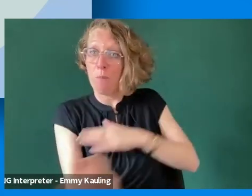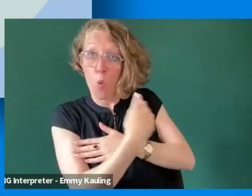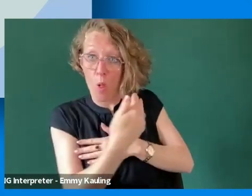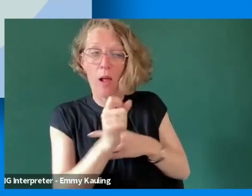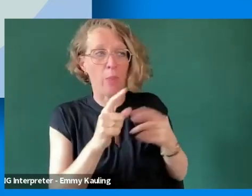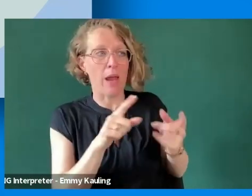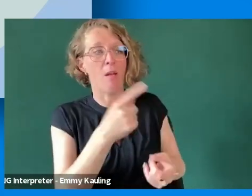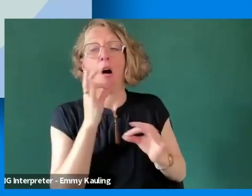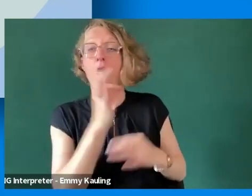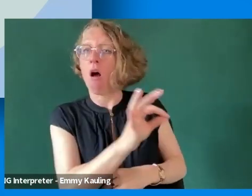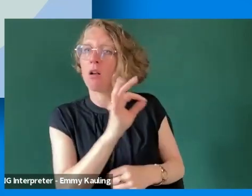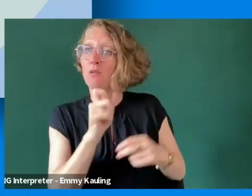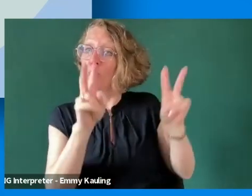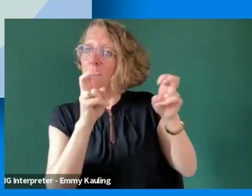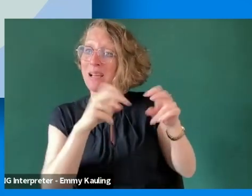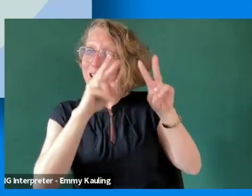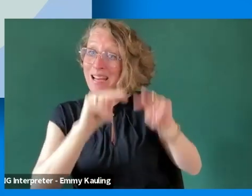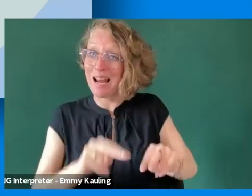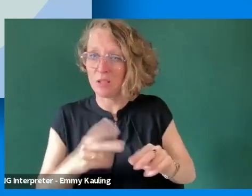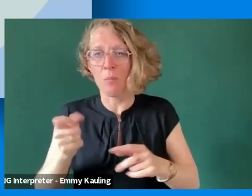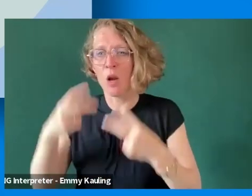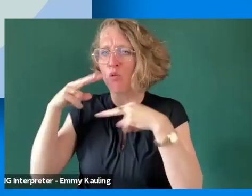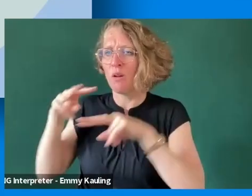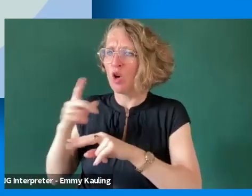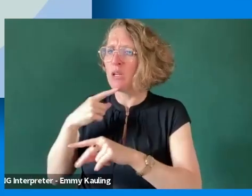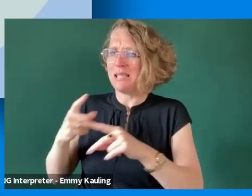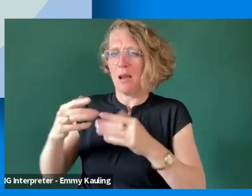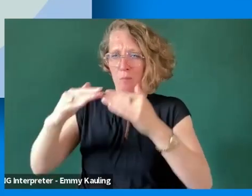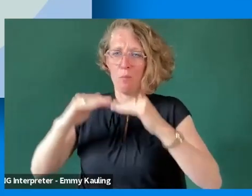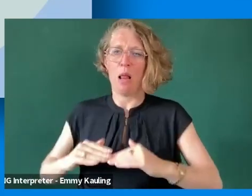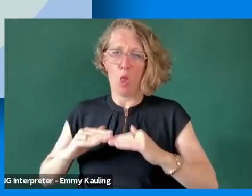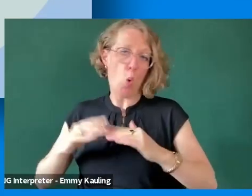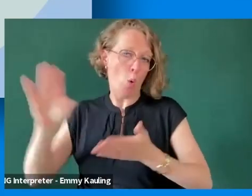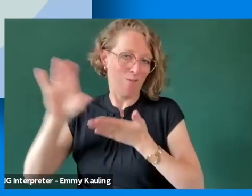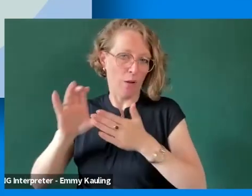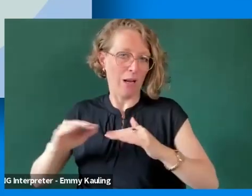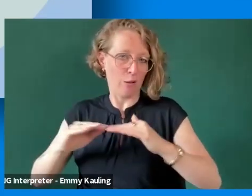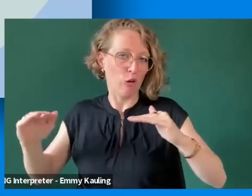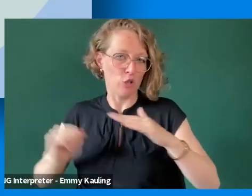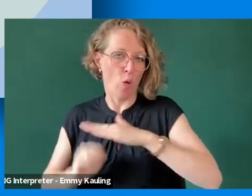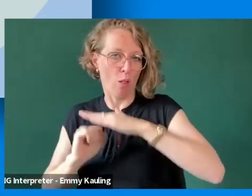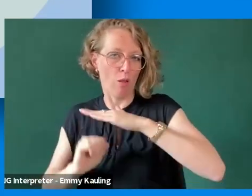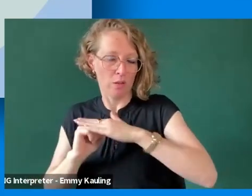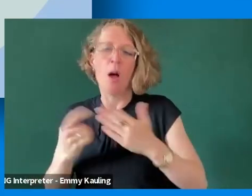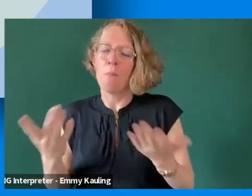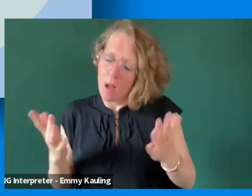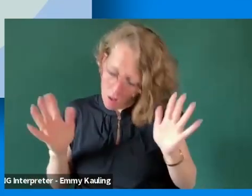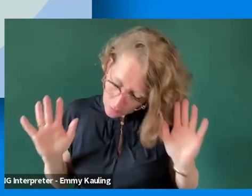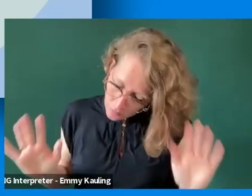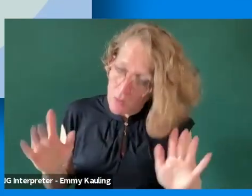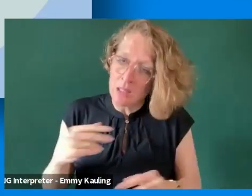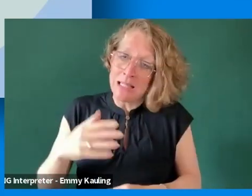that reviewers are raising and those that fall below the funding threshold. But that has to be done with some oversight from